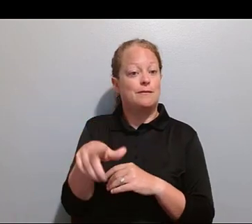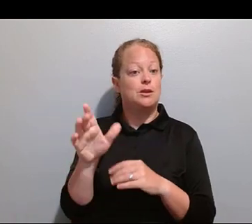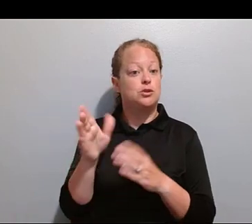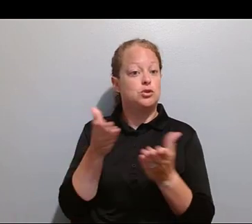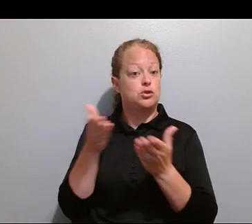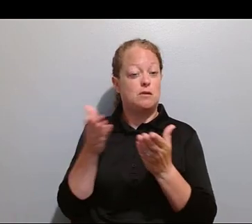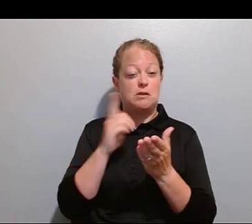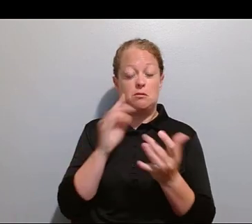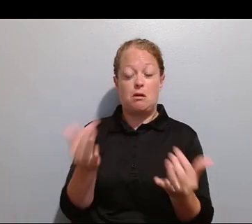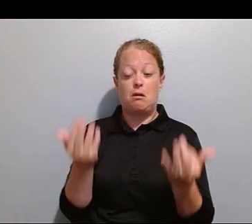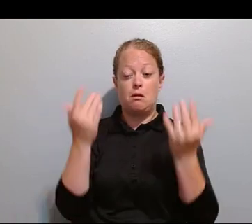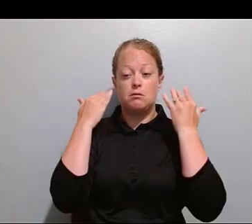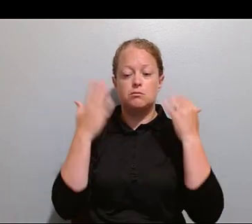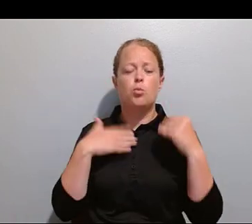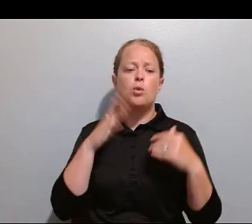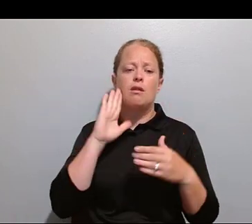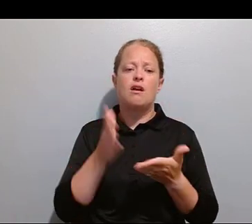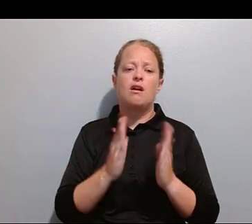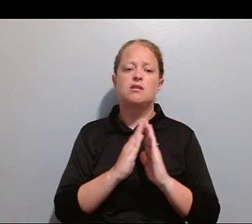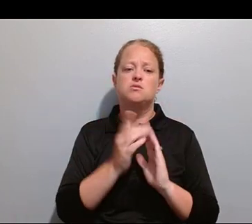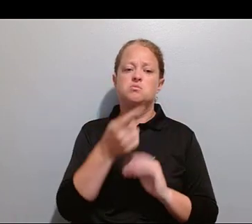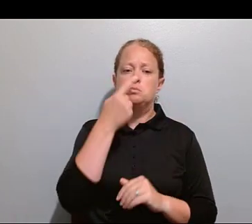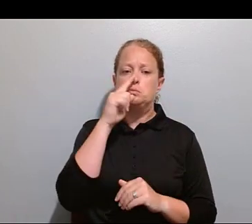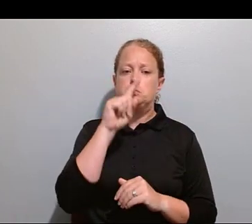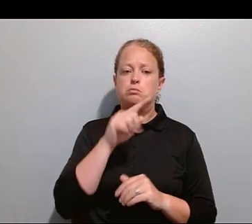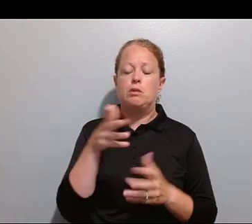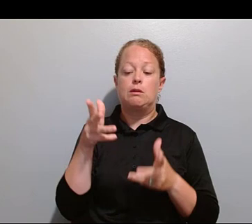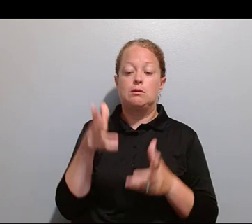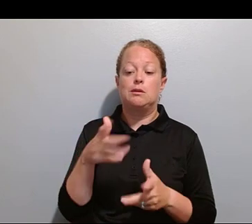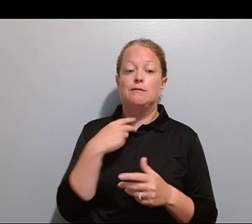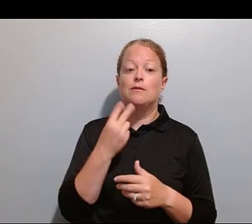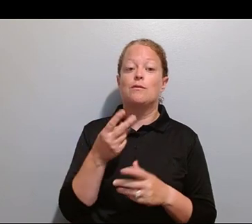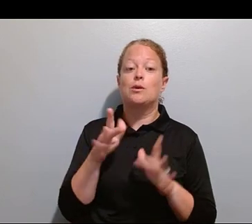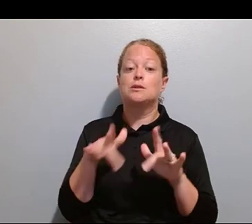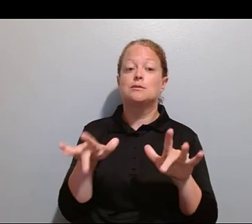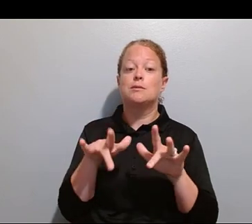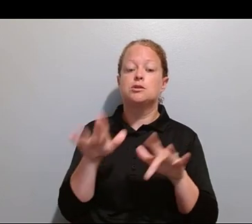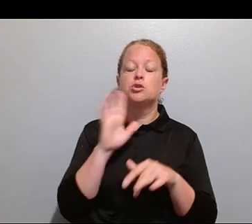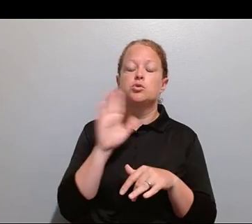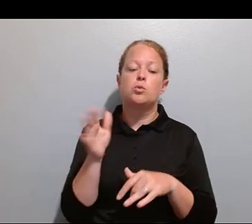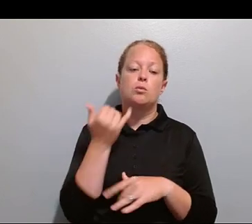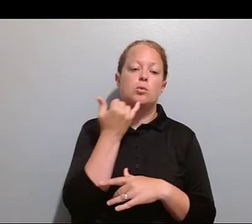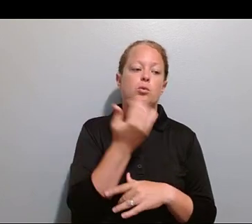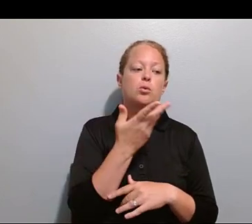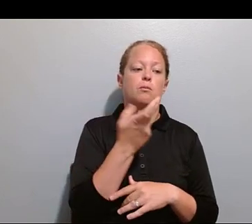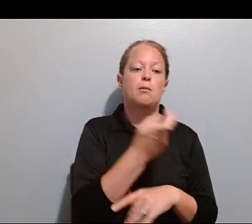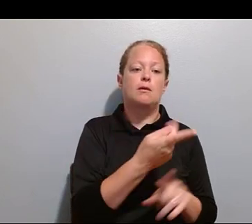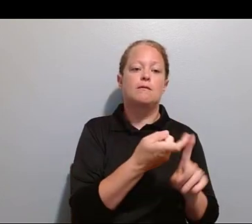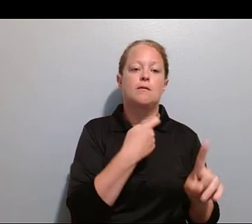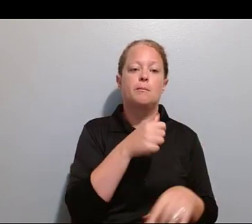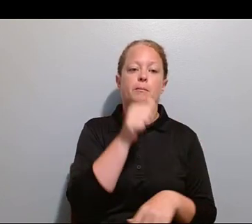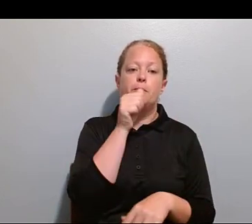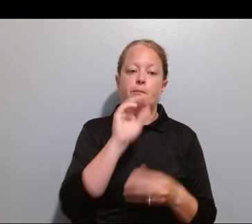heavily used, we'll ask you to leave a voice message and we will call you on a private number.